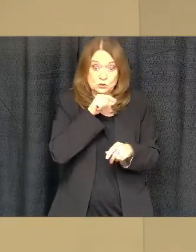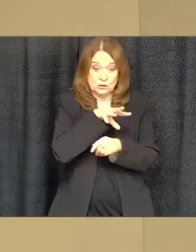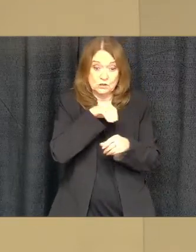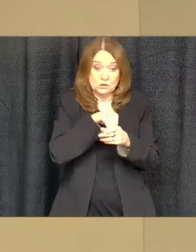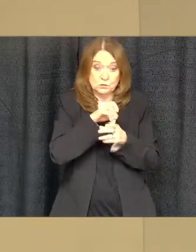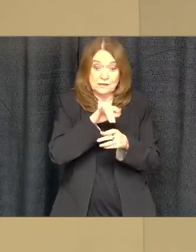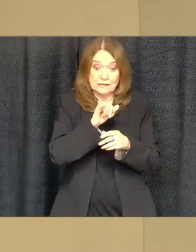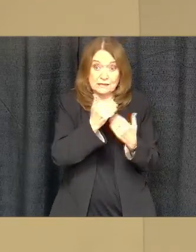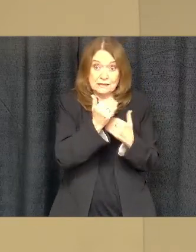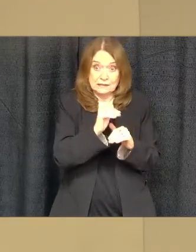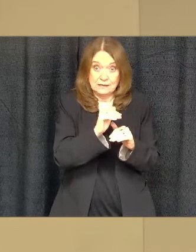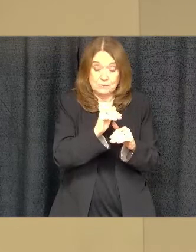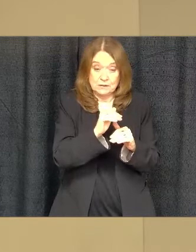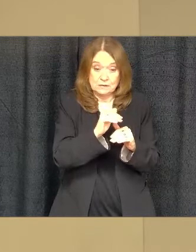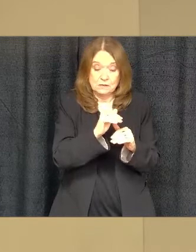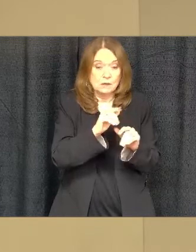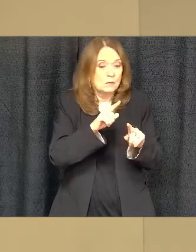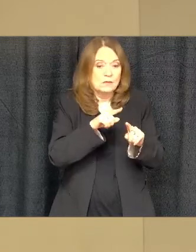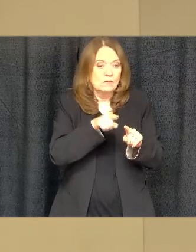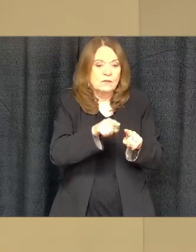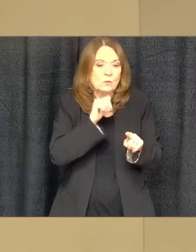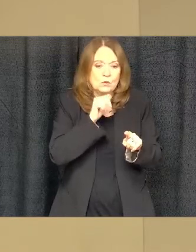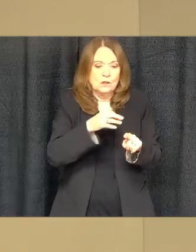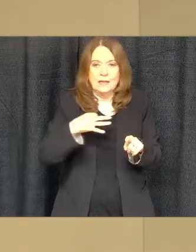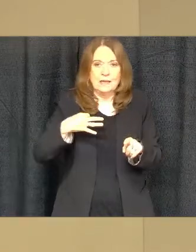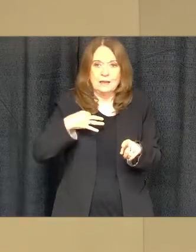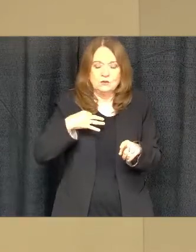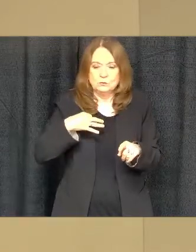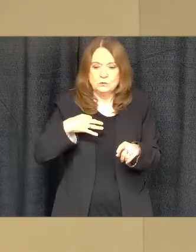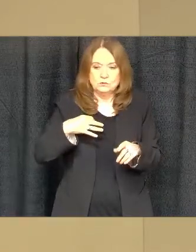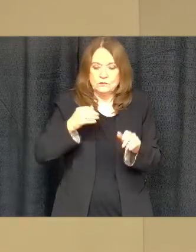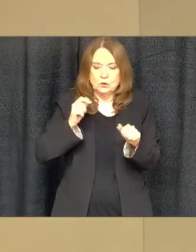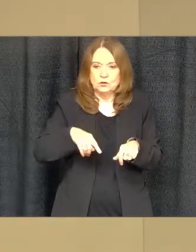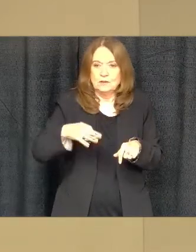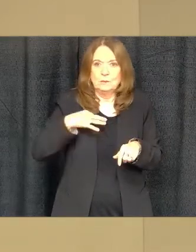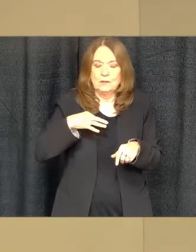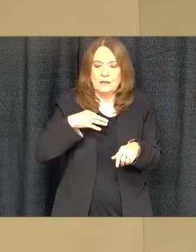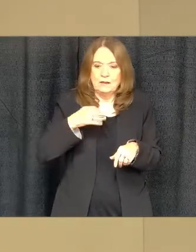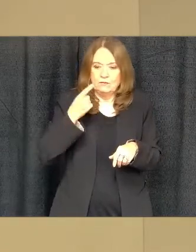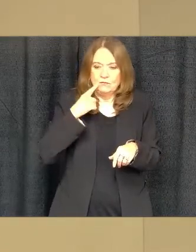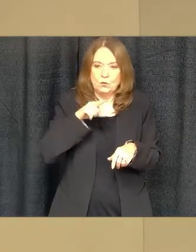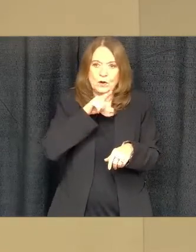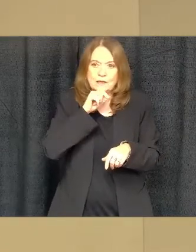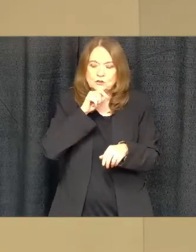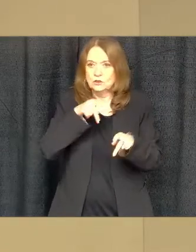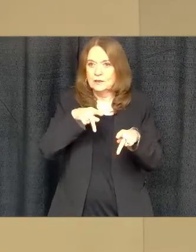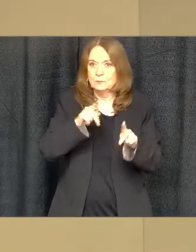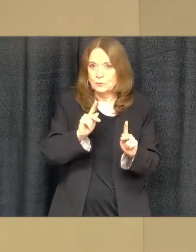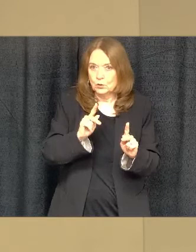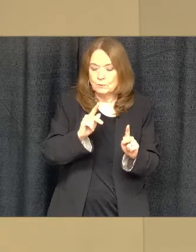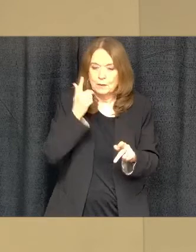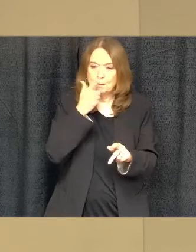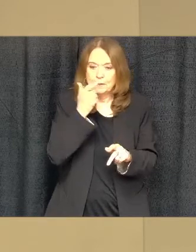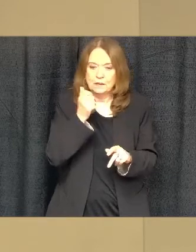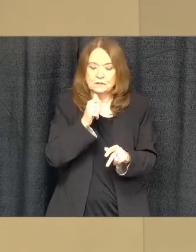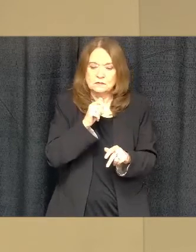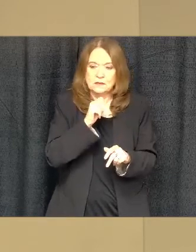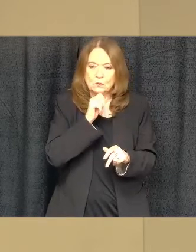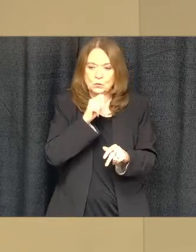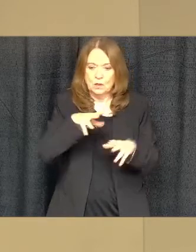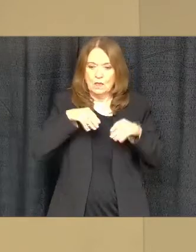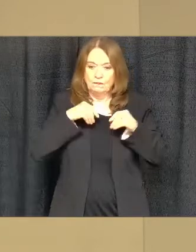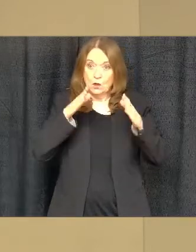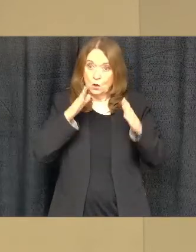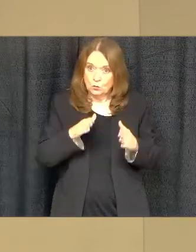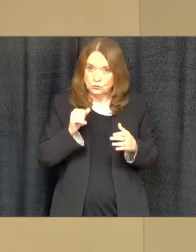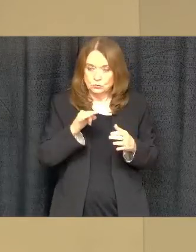zoned appropriately. They were not eligible to apply for a chicken permit because they were not the owners of the